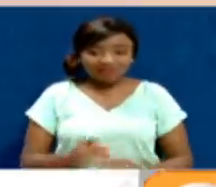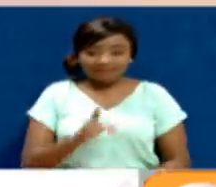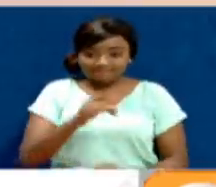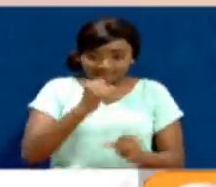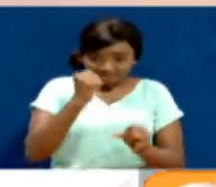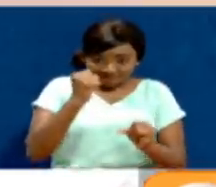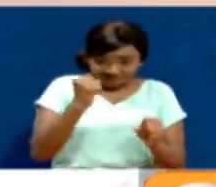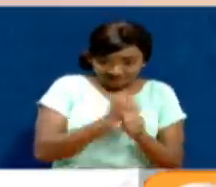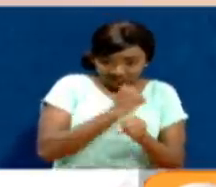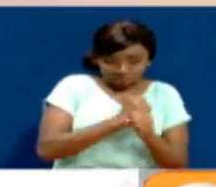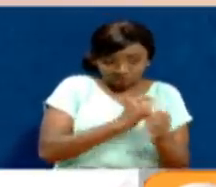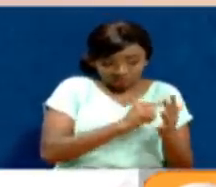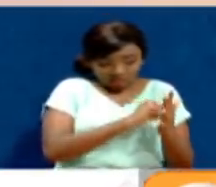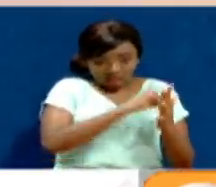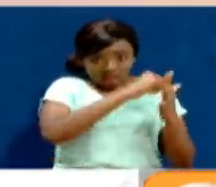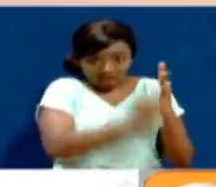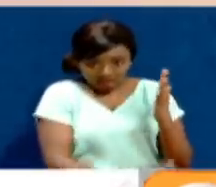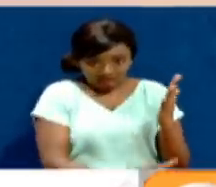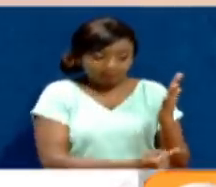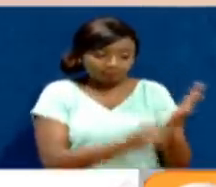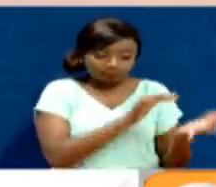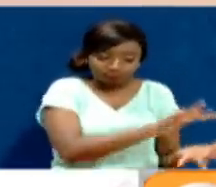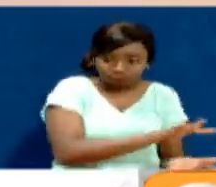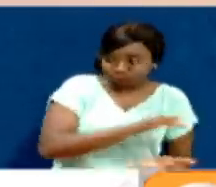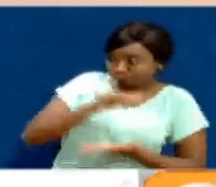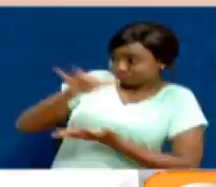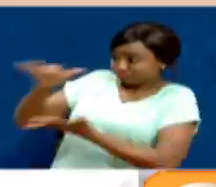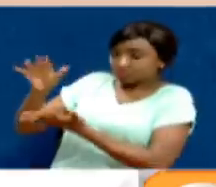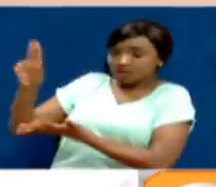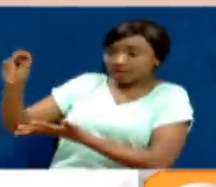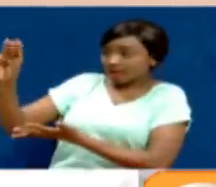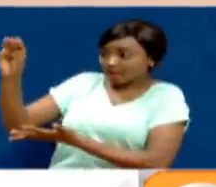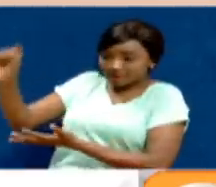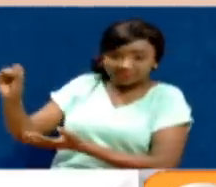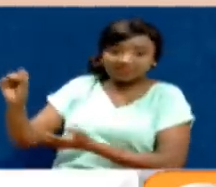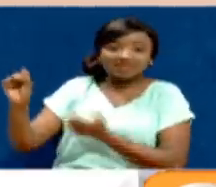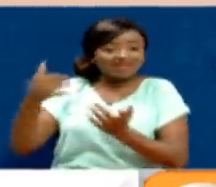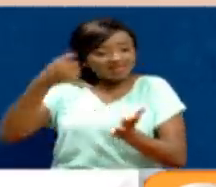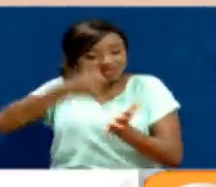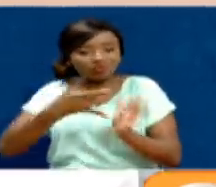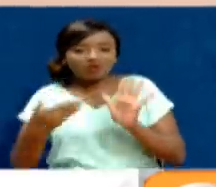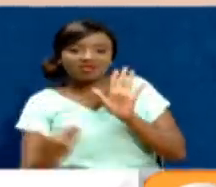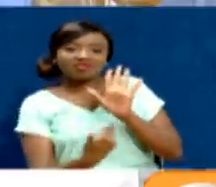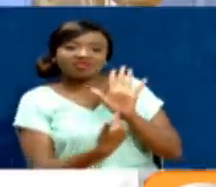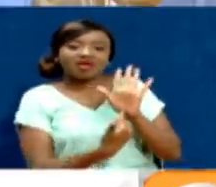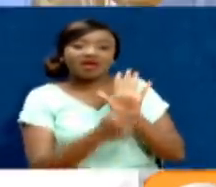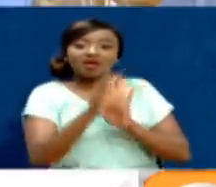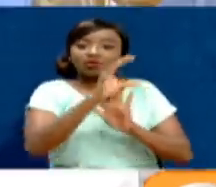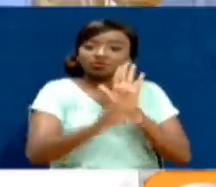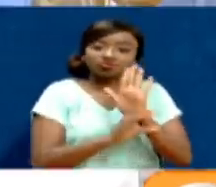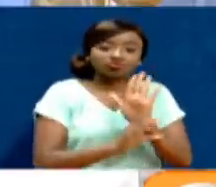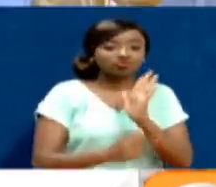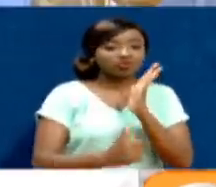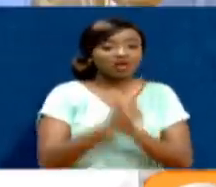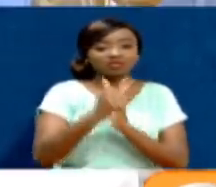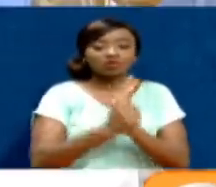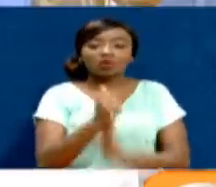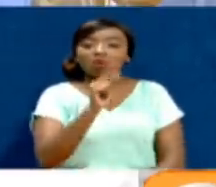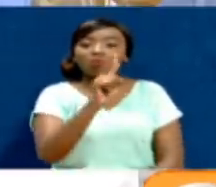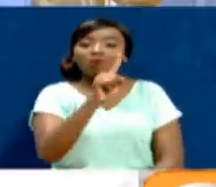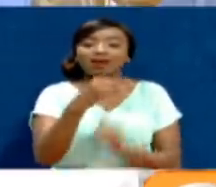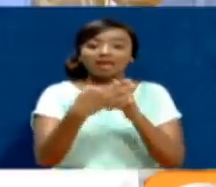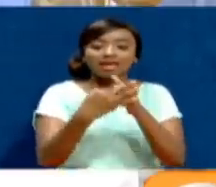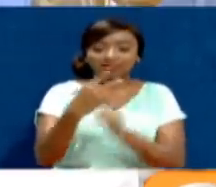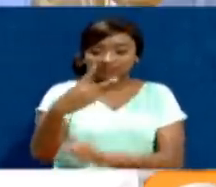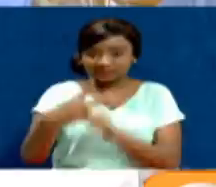transfer of functions kwa national government iko kwa katiba ya Kenya and article 187. It is true to define a transfer of functions, but mimi sina